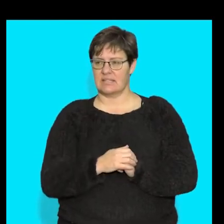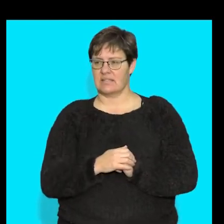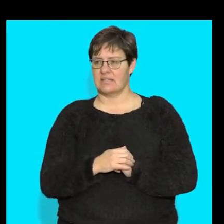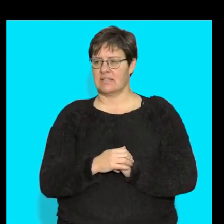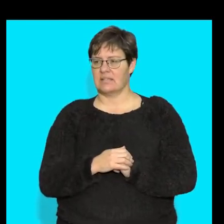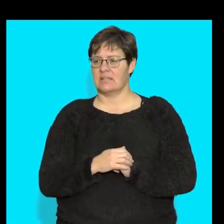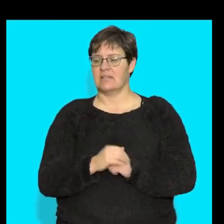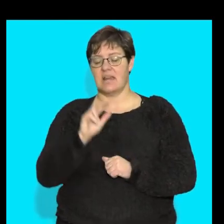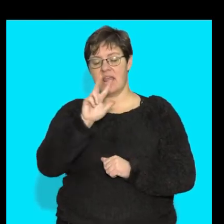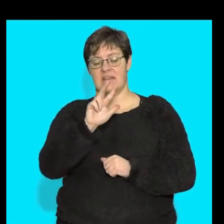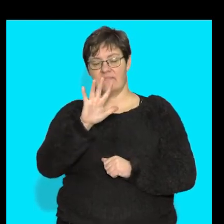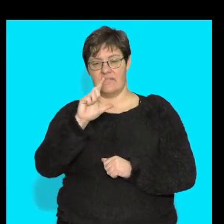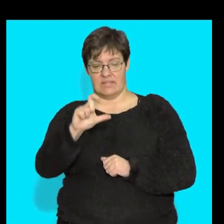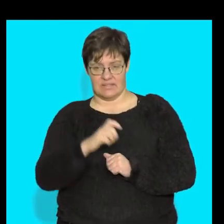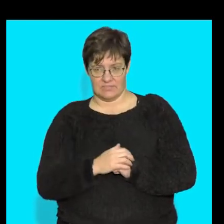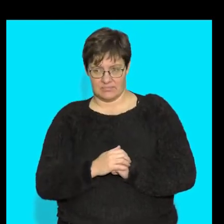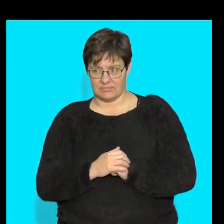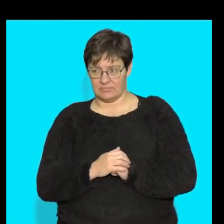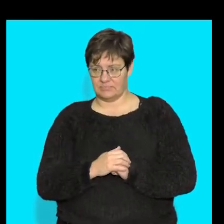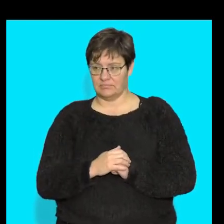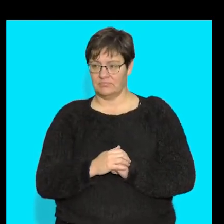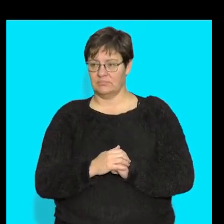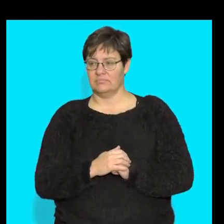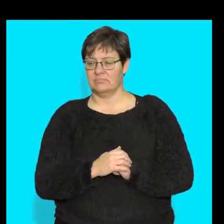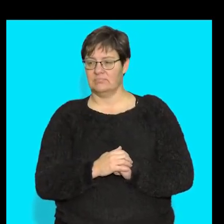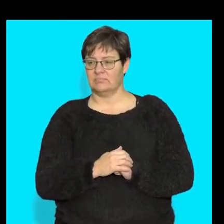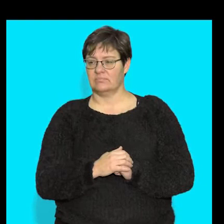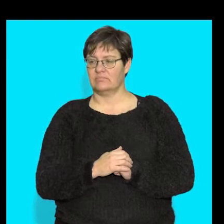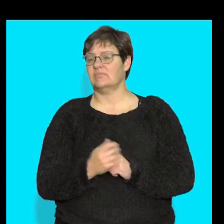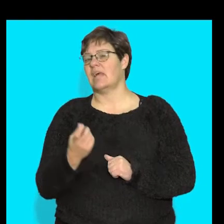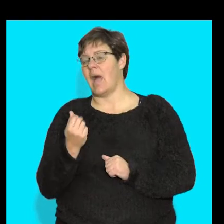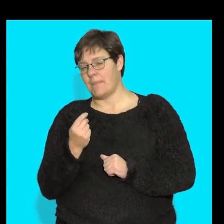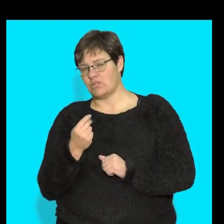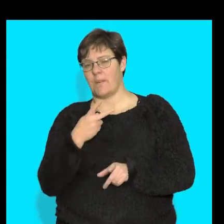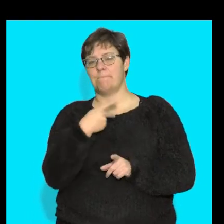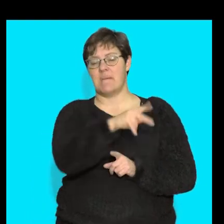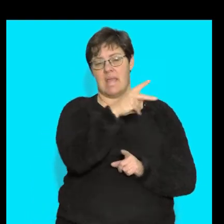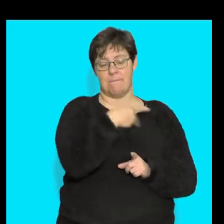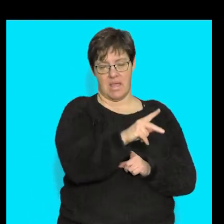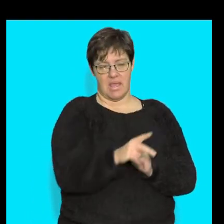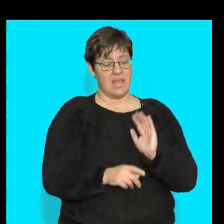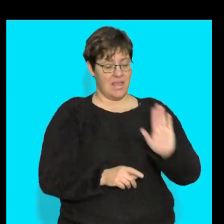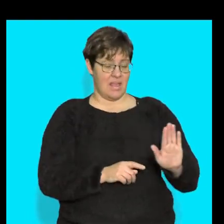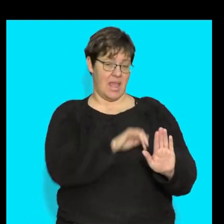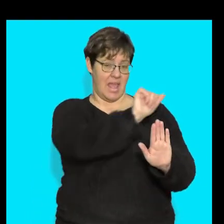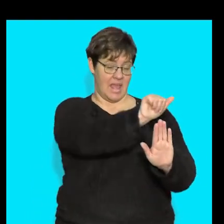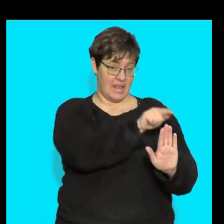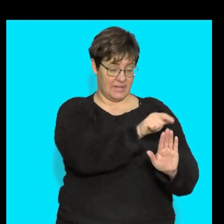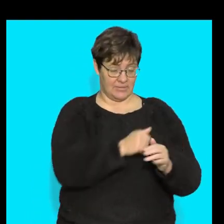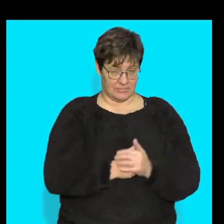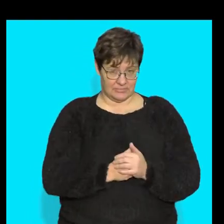5,766 and 85 cents. And 85 cents, right? This is how much she's going to be paying with the